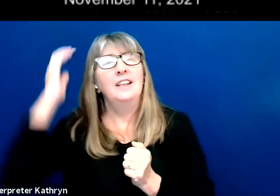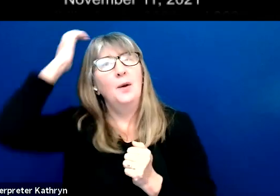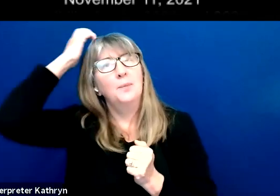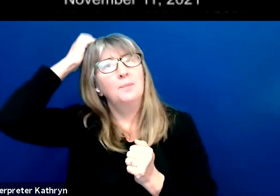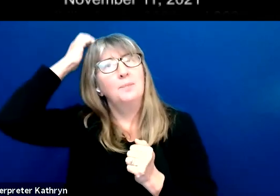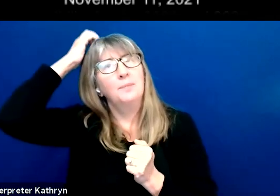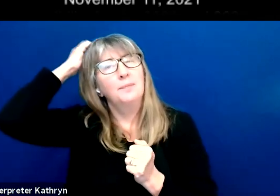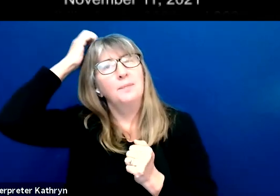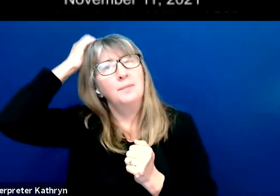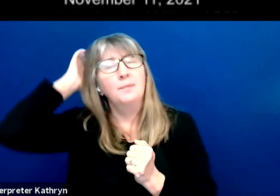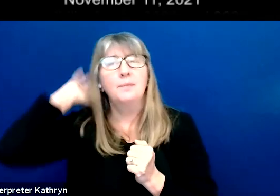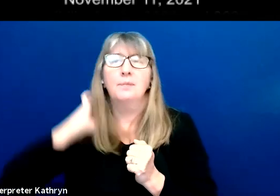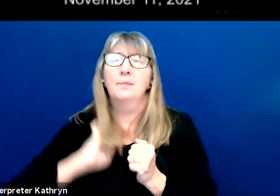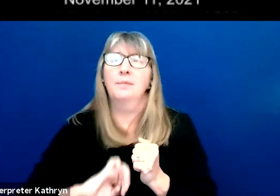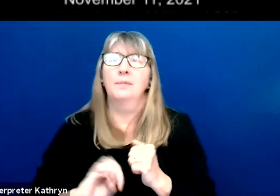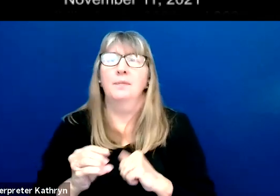also in